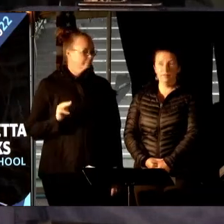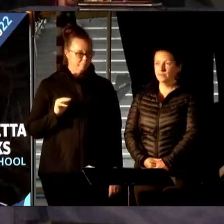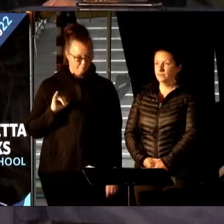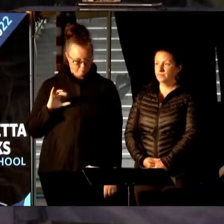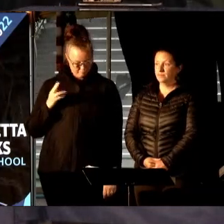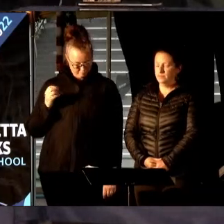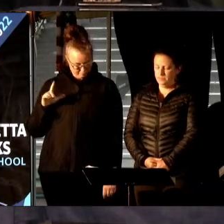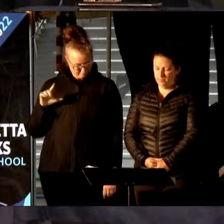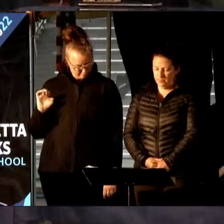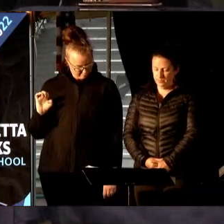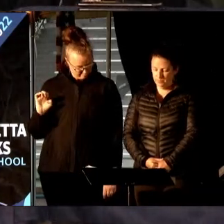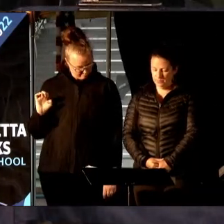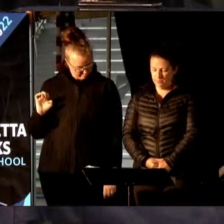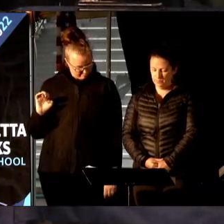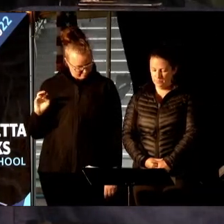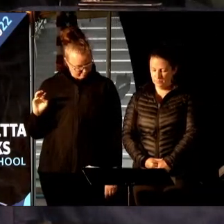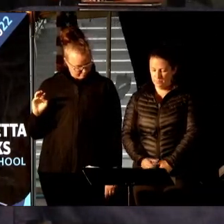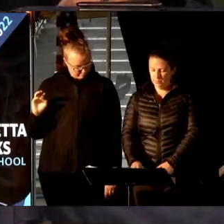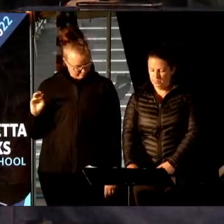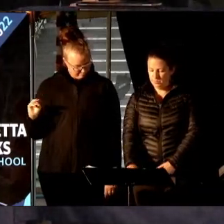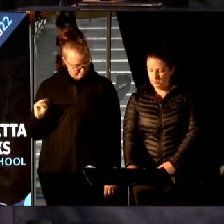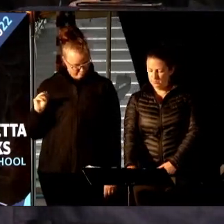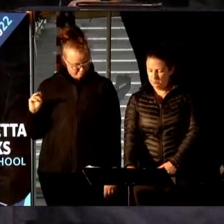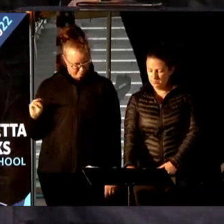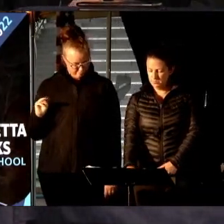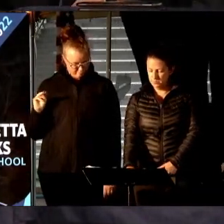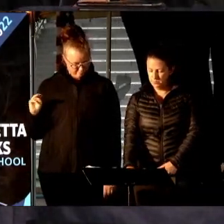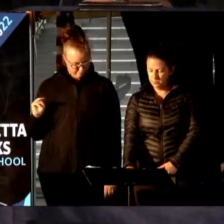Michelle Madariaga.